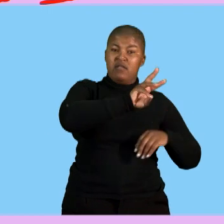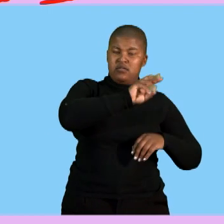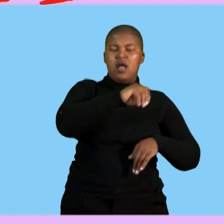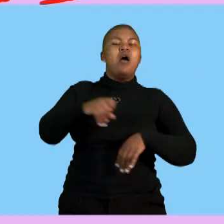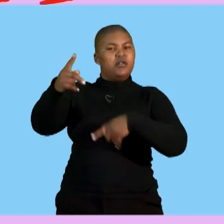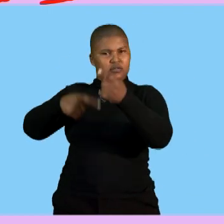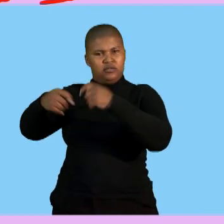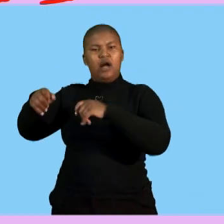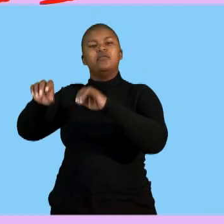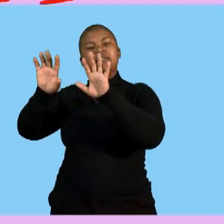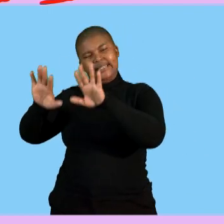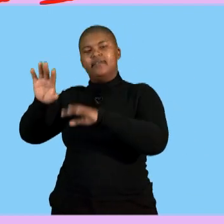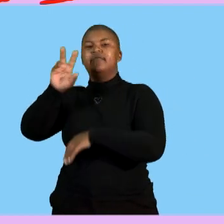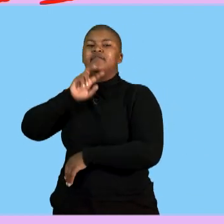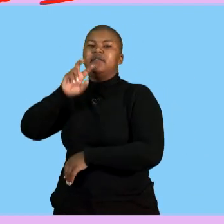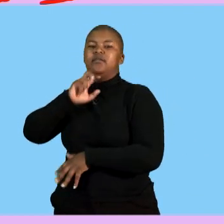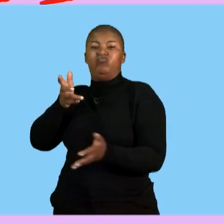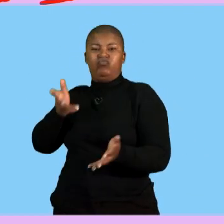amount